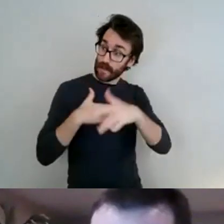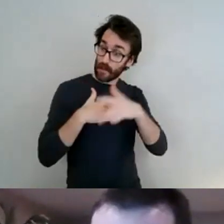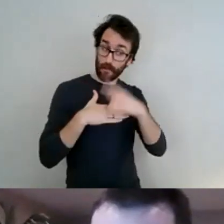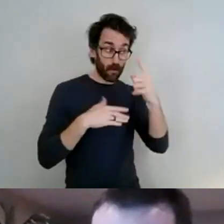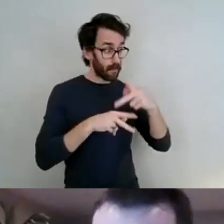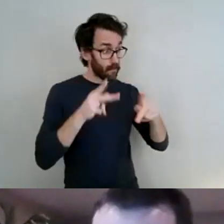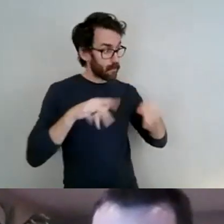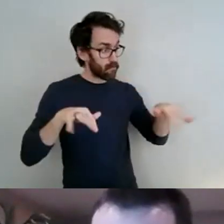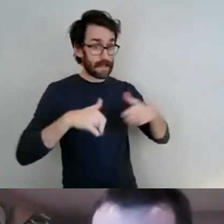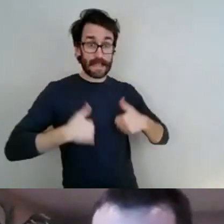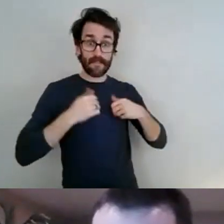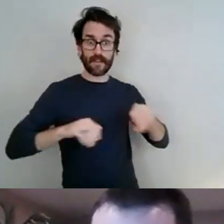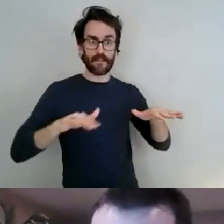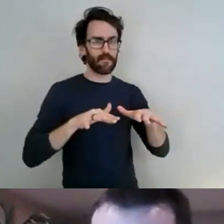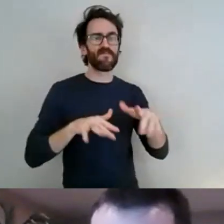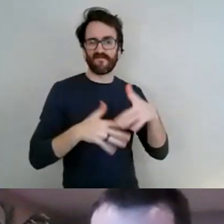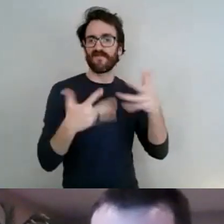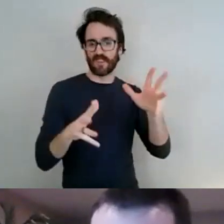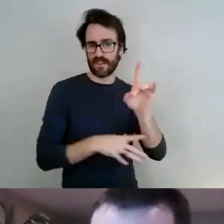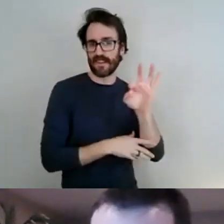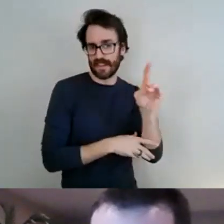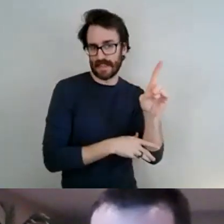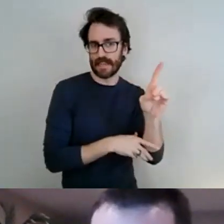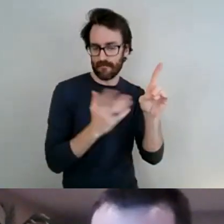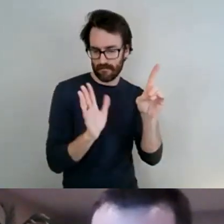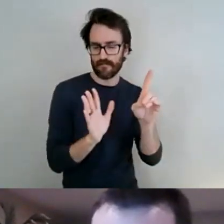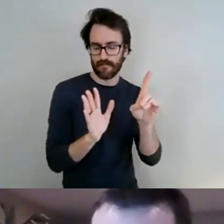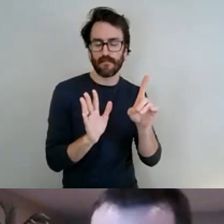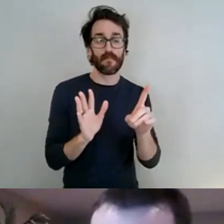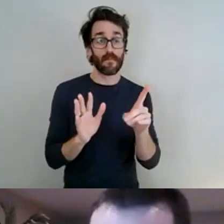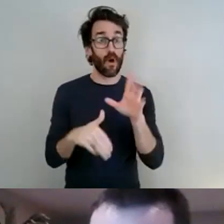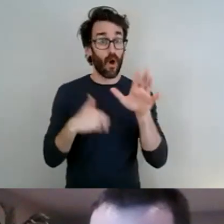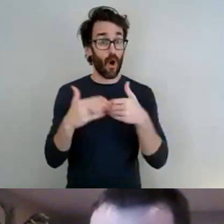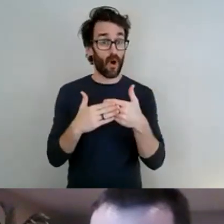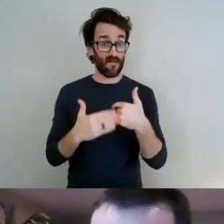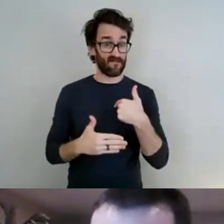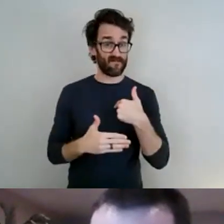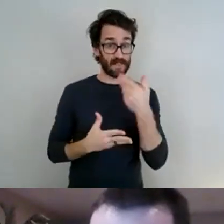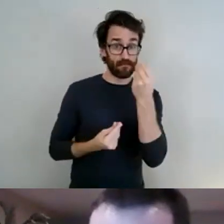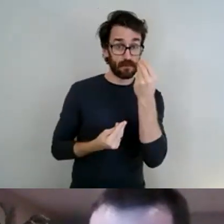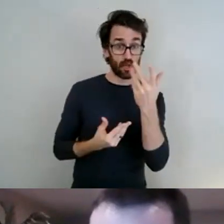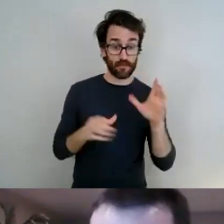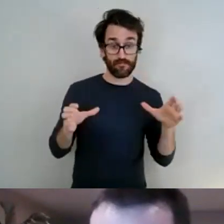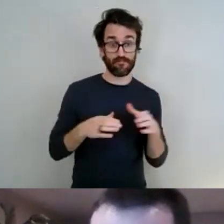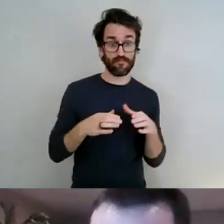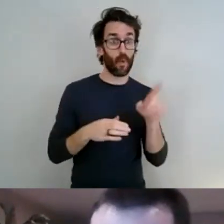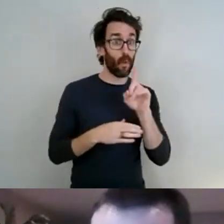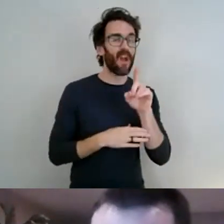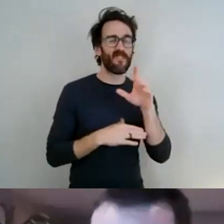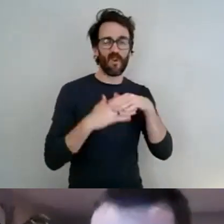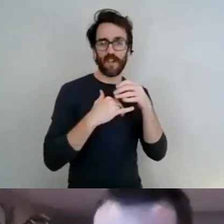available, and we have done that. All our information that's available is on our